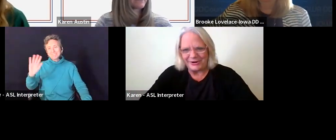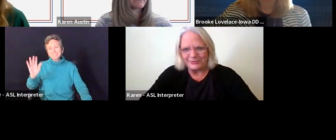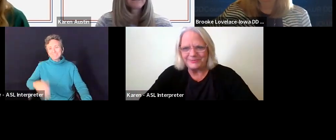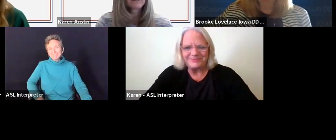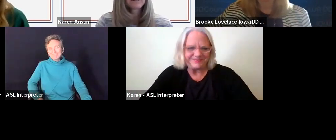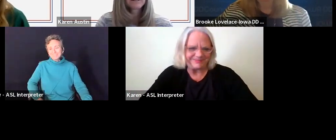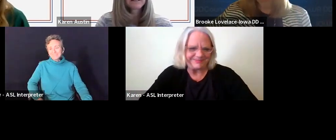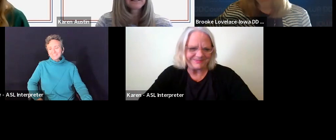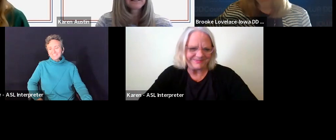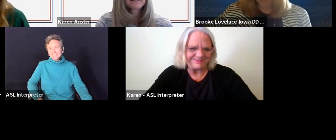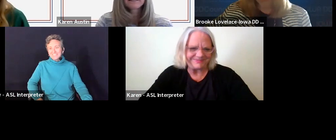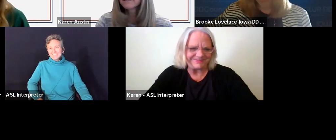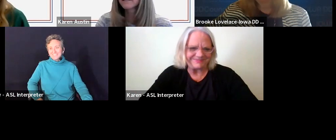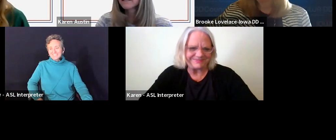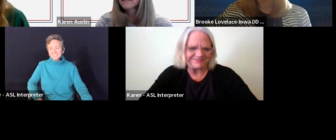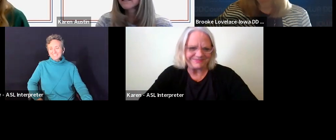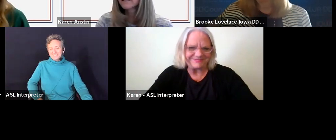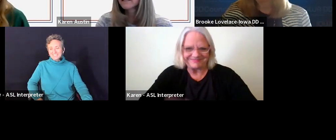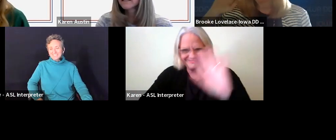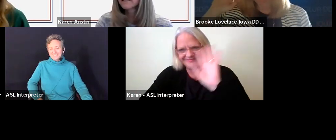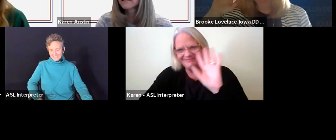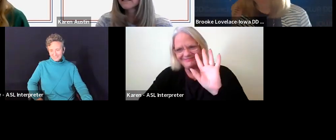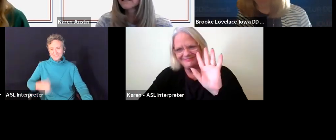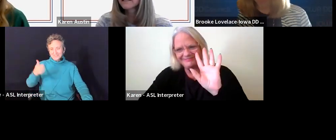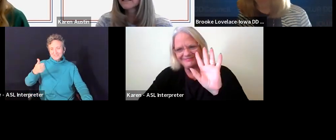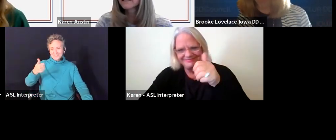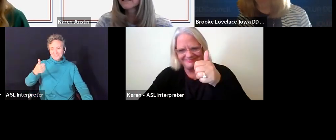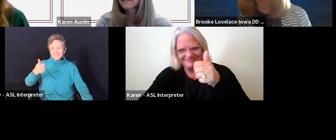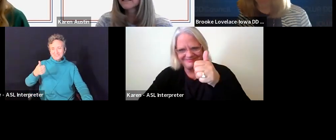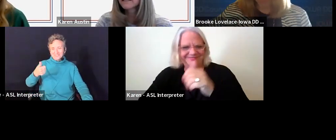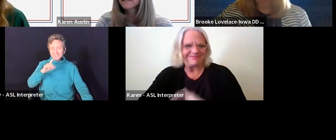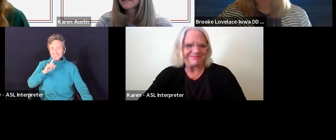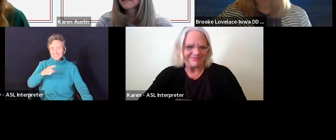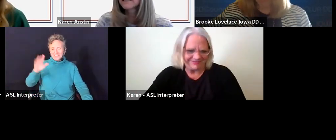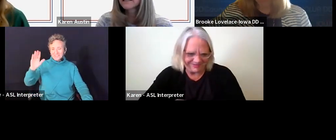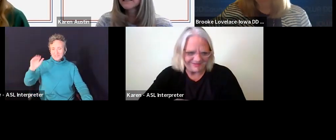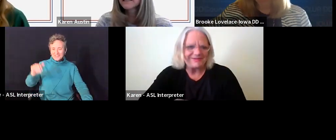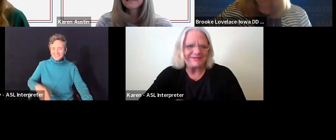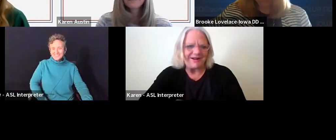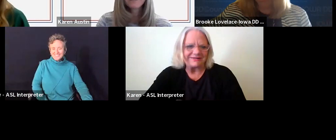Take care. Thank you, interpreters, Sally and Karen. Thanks for being with us.